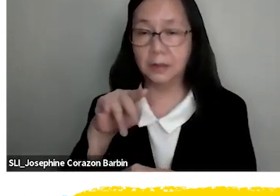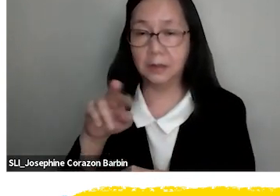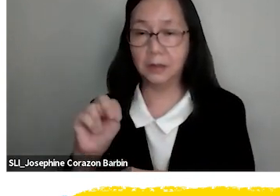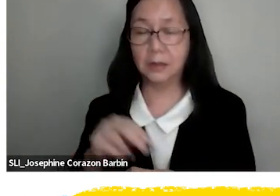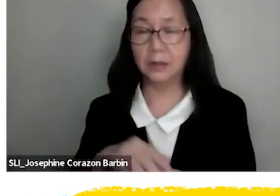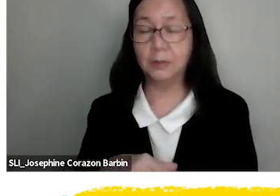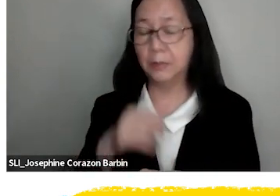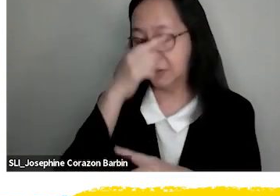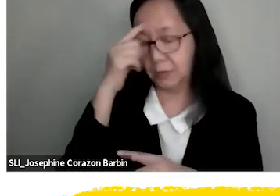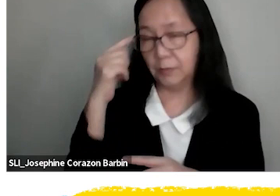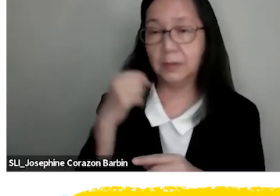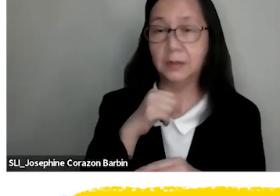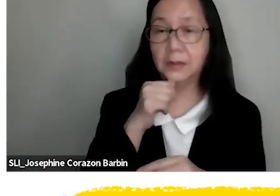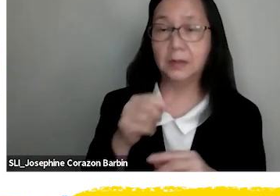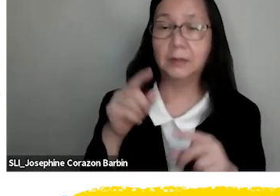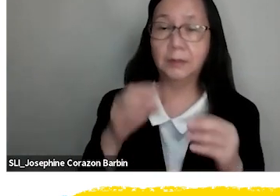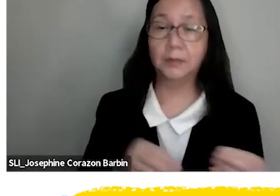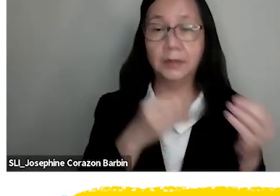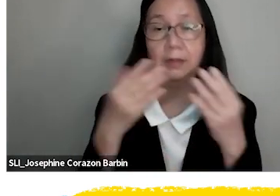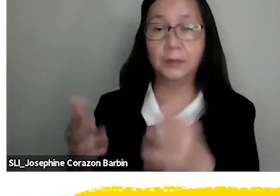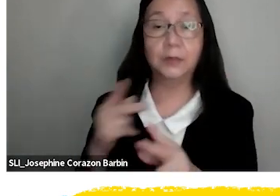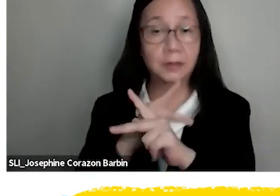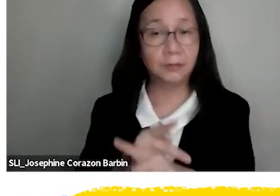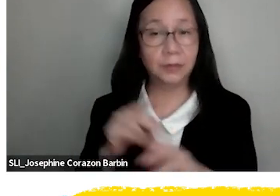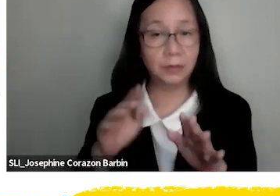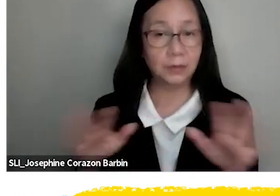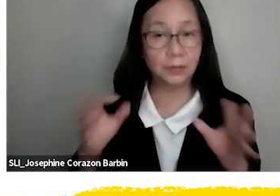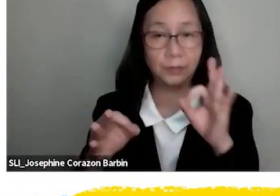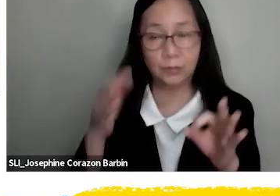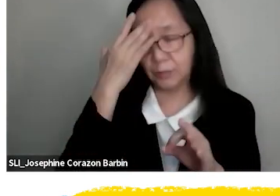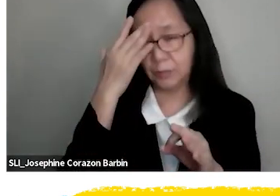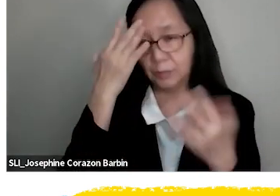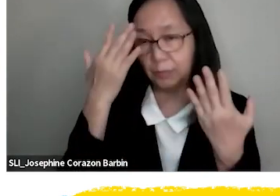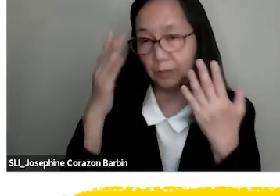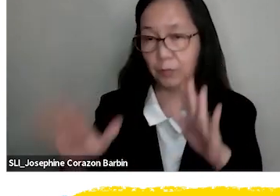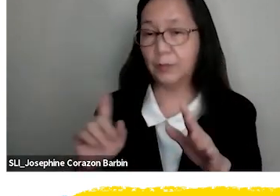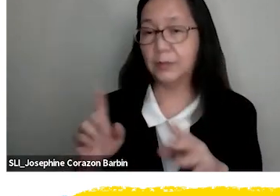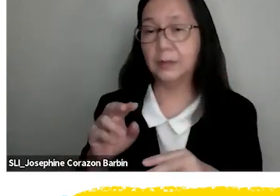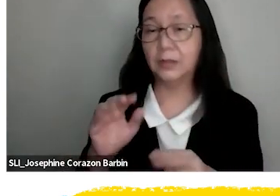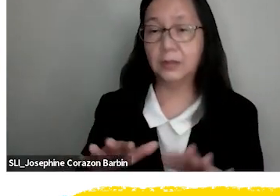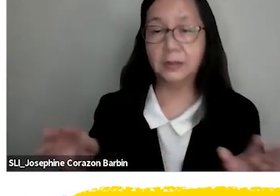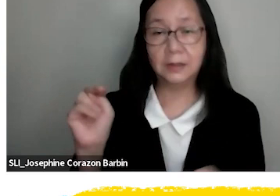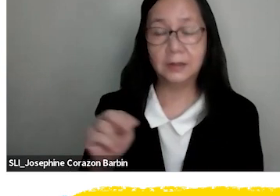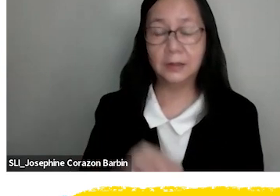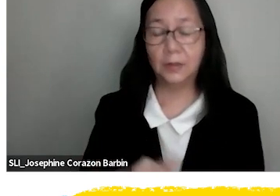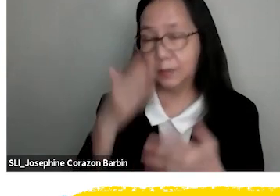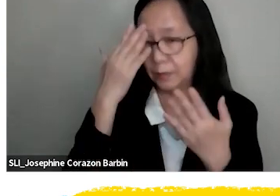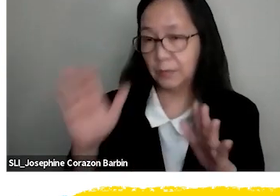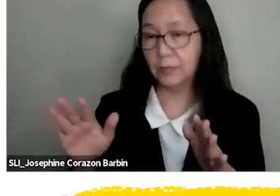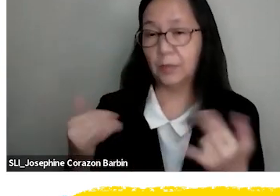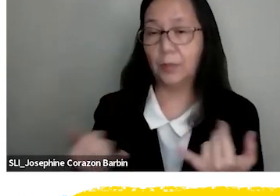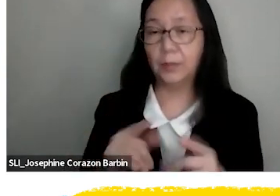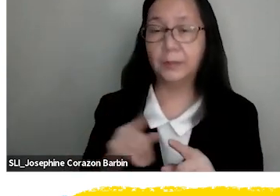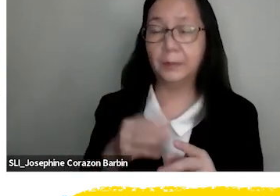Because we cannot provide comprehensive protection to children if we do not know what the children really need. We will not know what is the real best